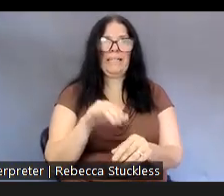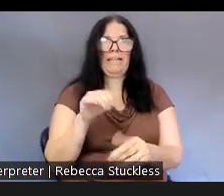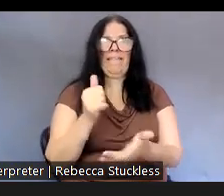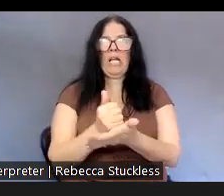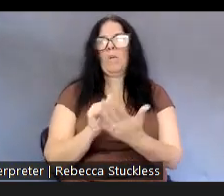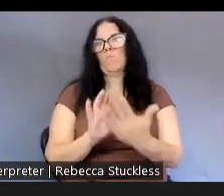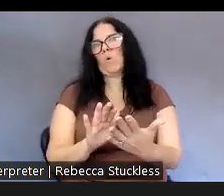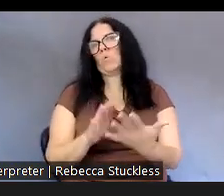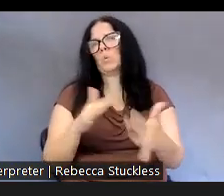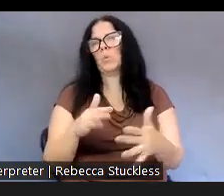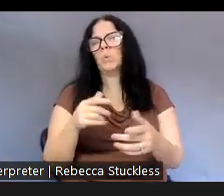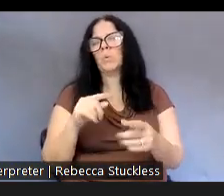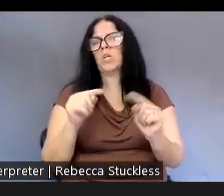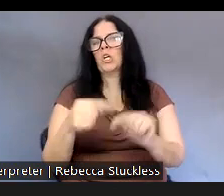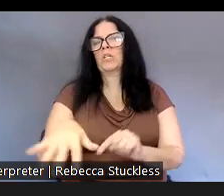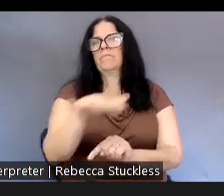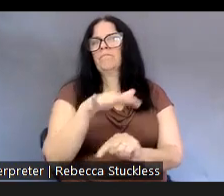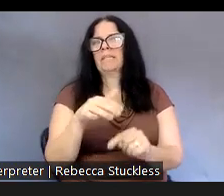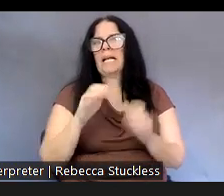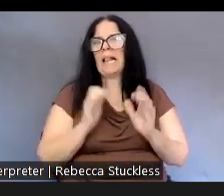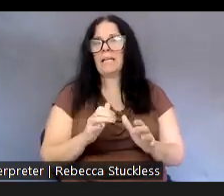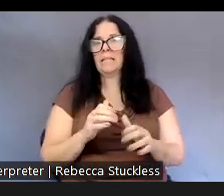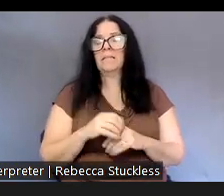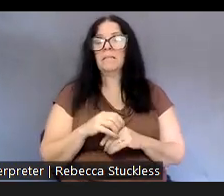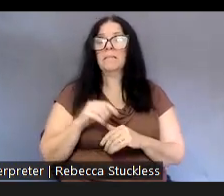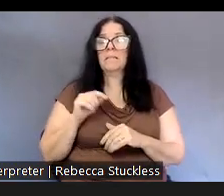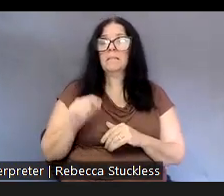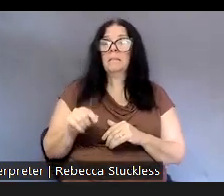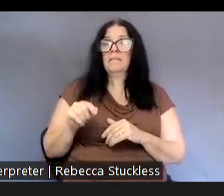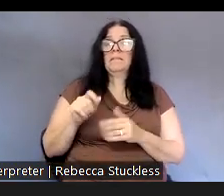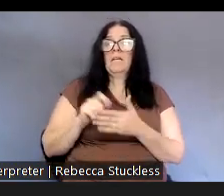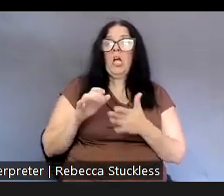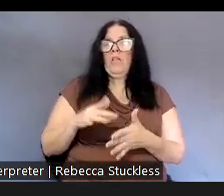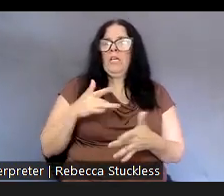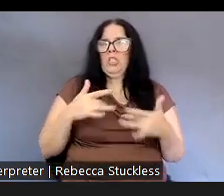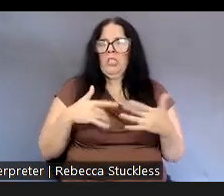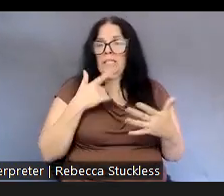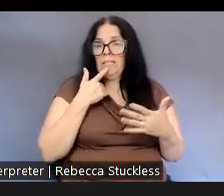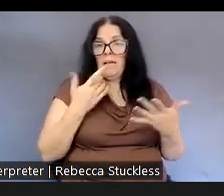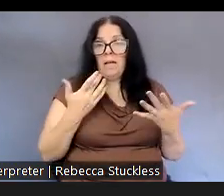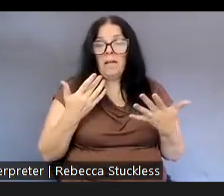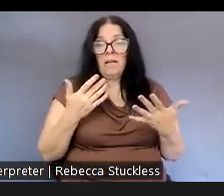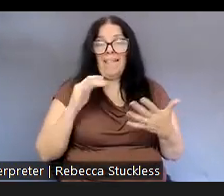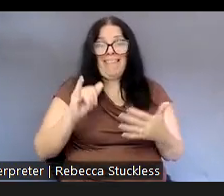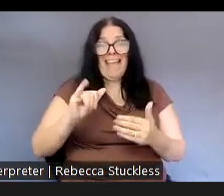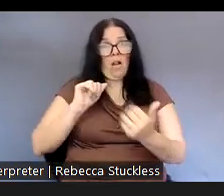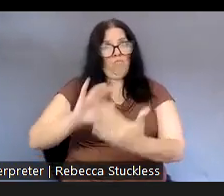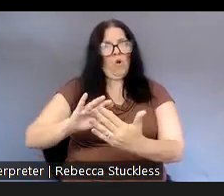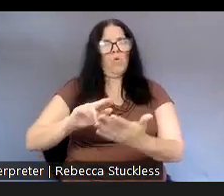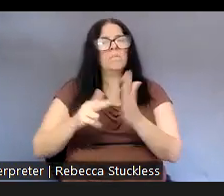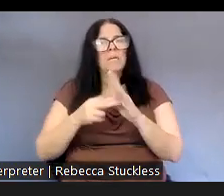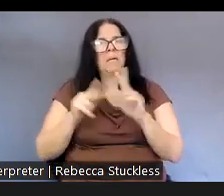He is concerned that it not only keeps people focused outward at